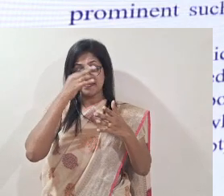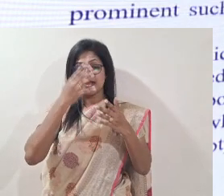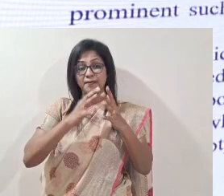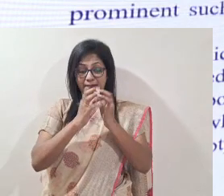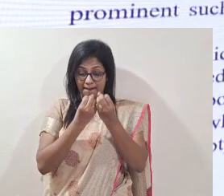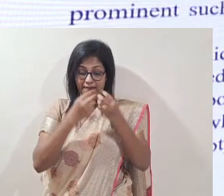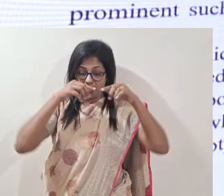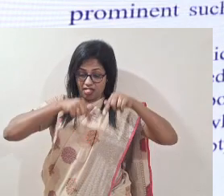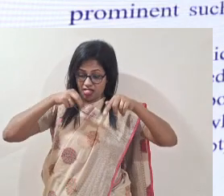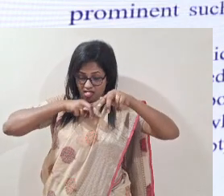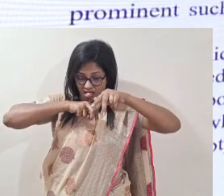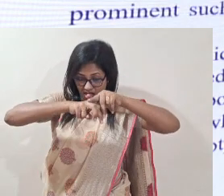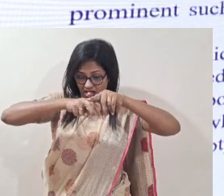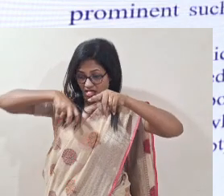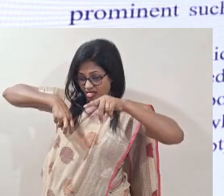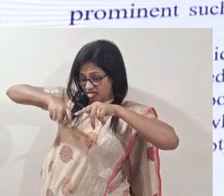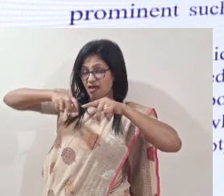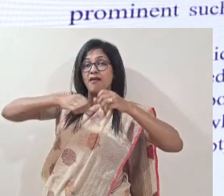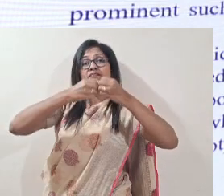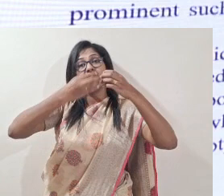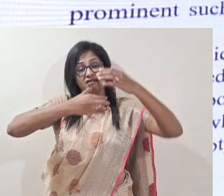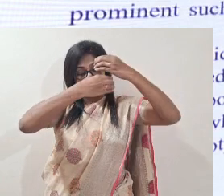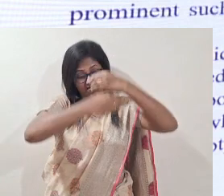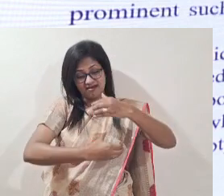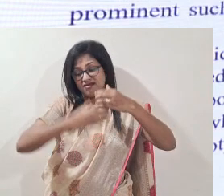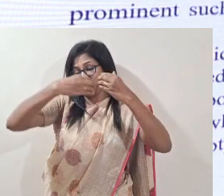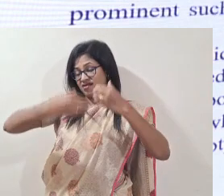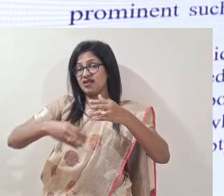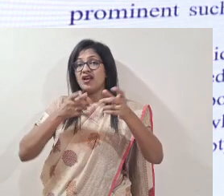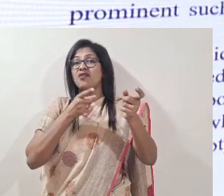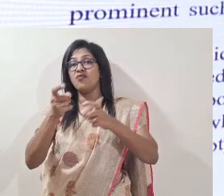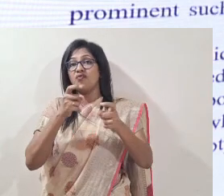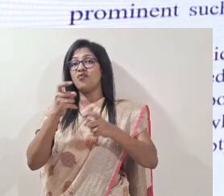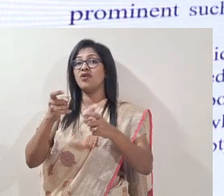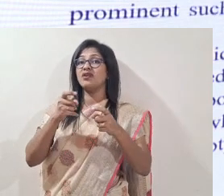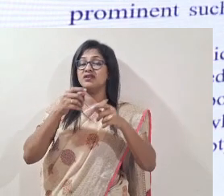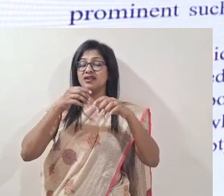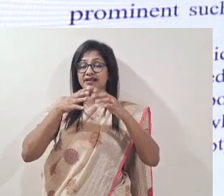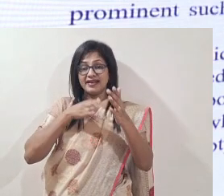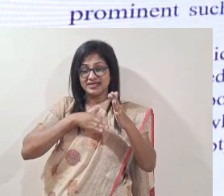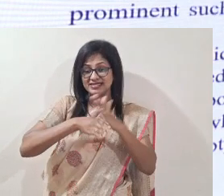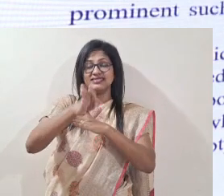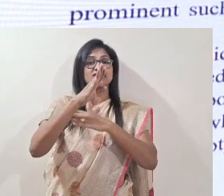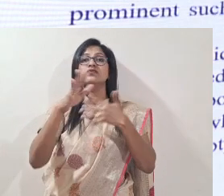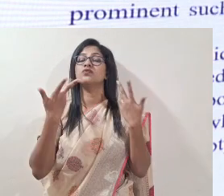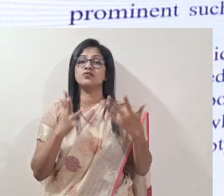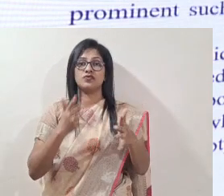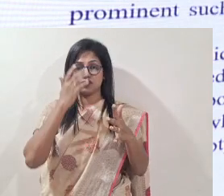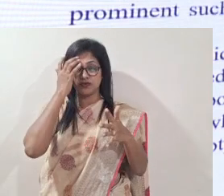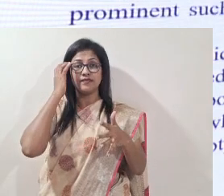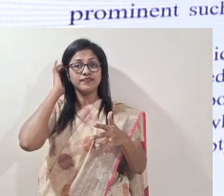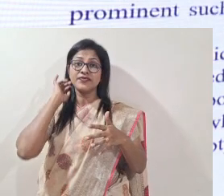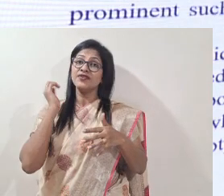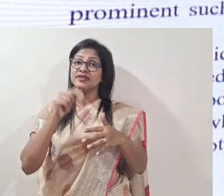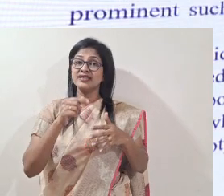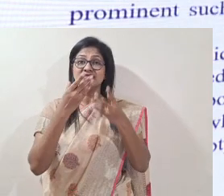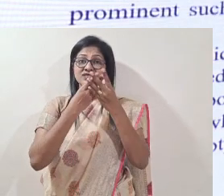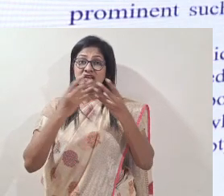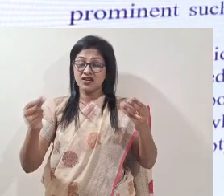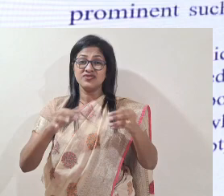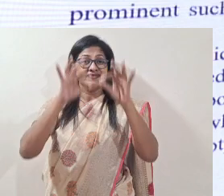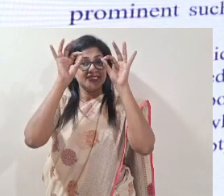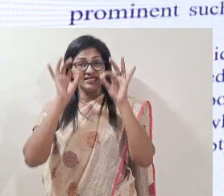becomes overwhelming that we have to install so many bollards to control the access onto the footpaths. So this solution has to